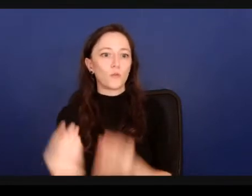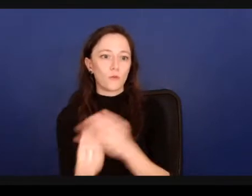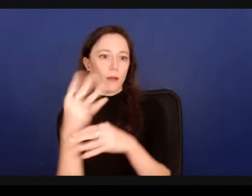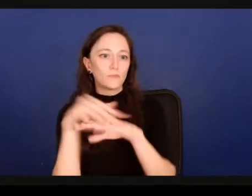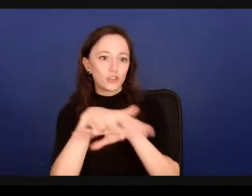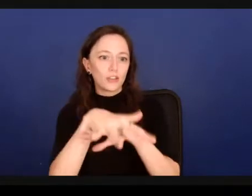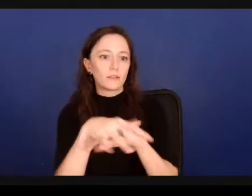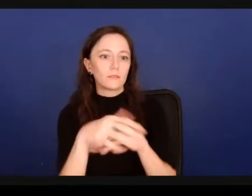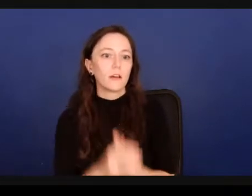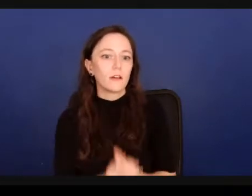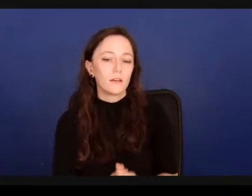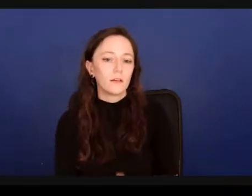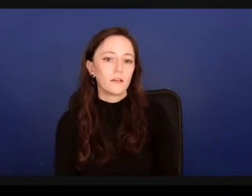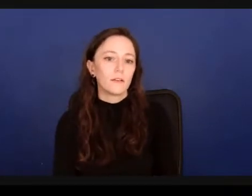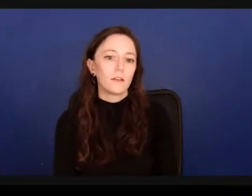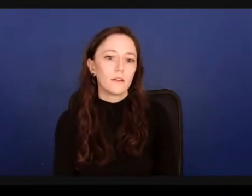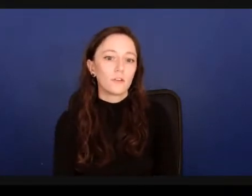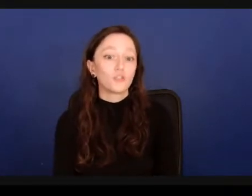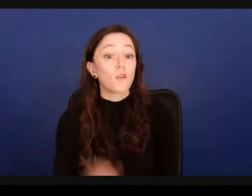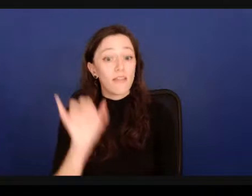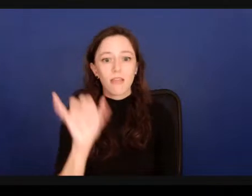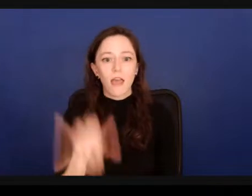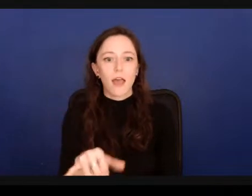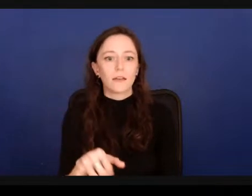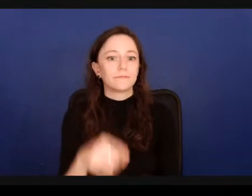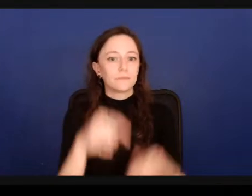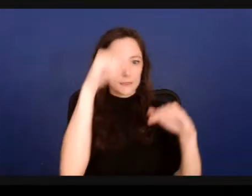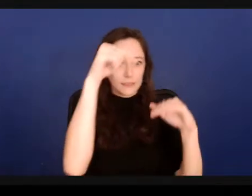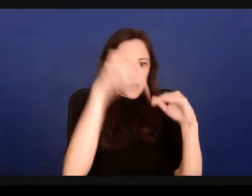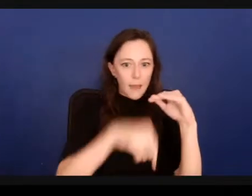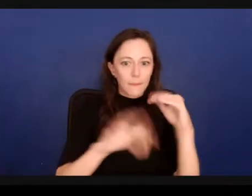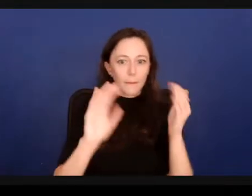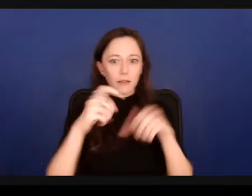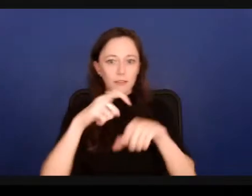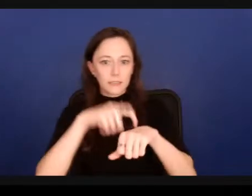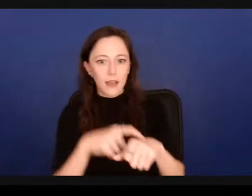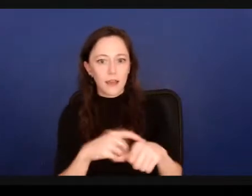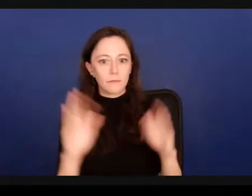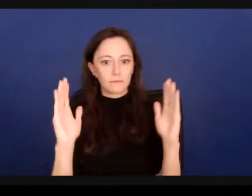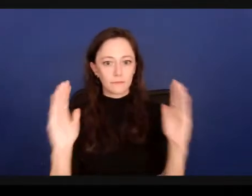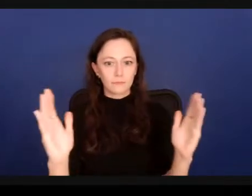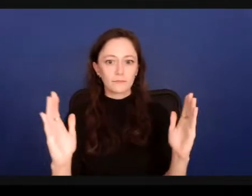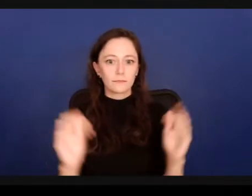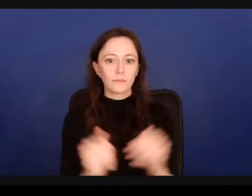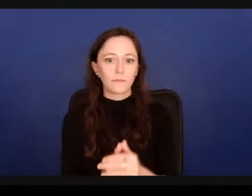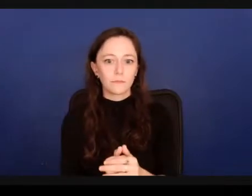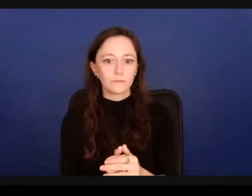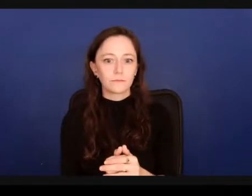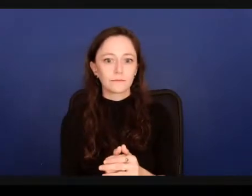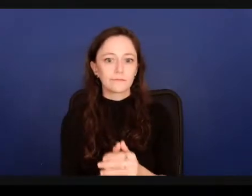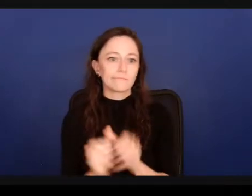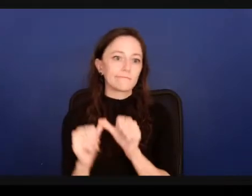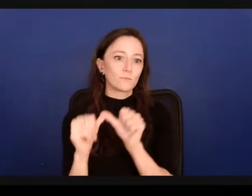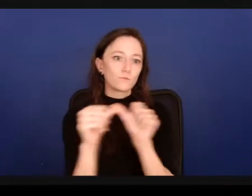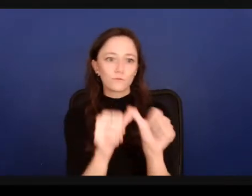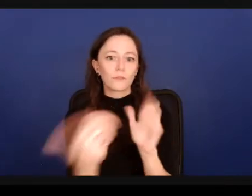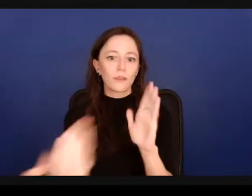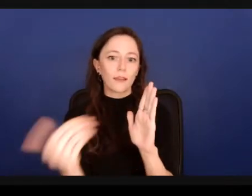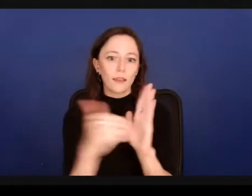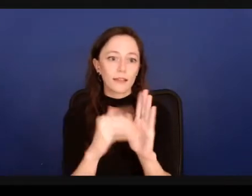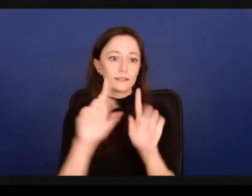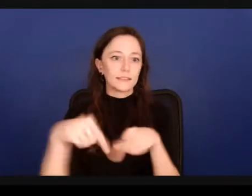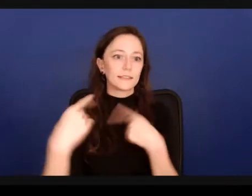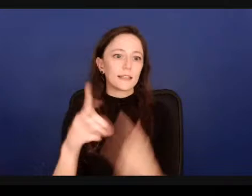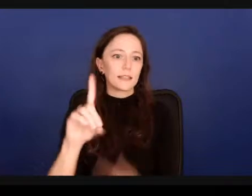So depth versus time, there is a deep earthquakes that have resumed here in December, and not a whole